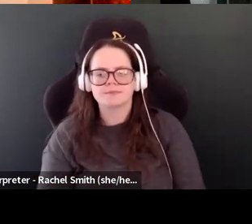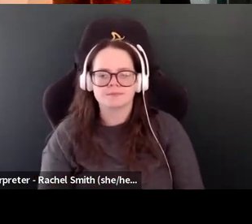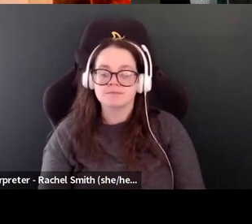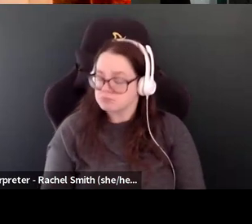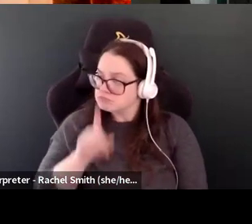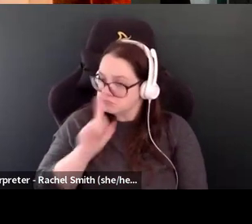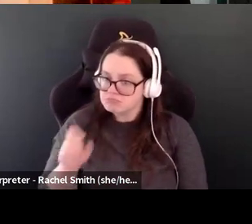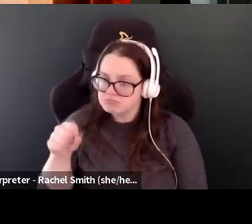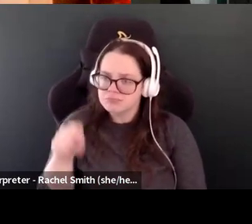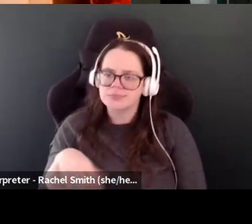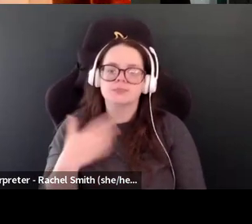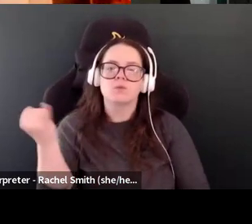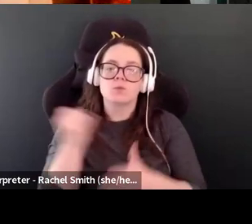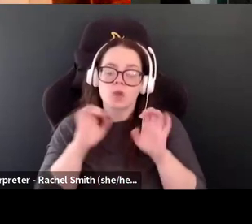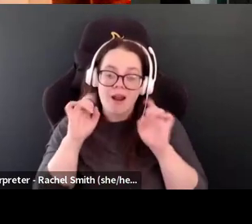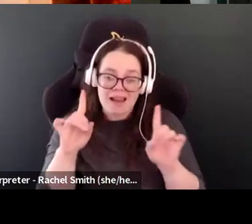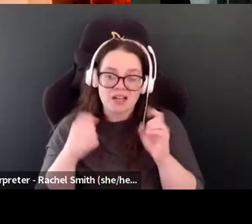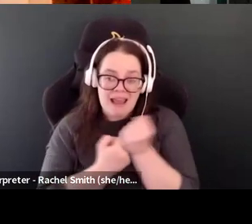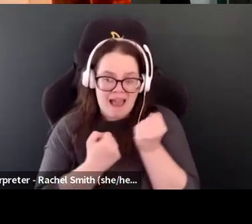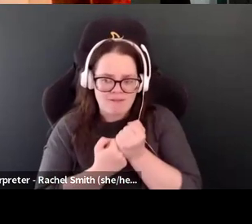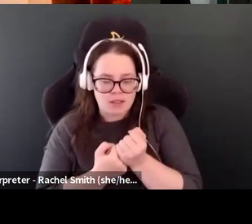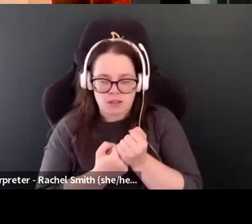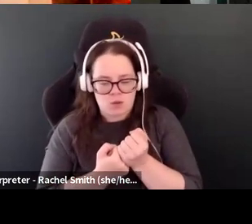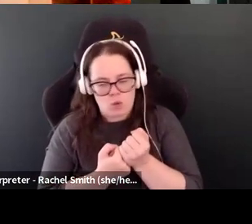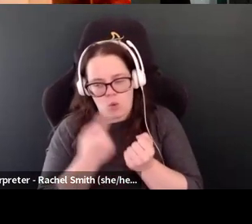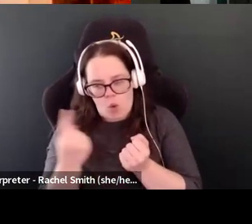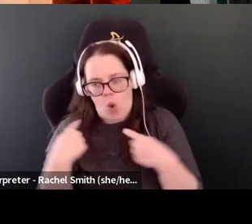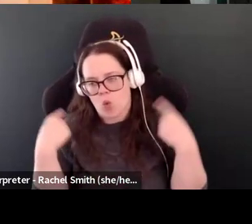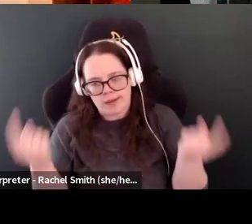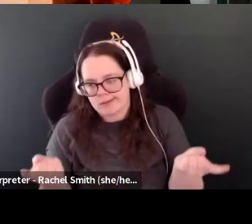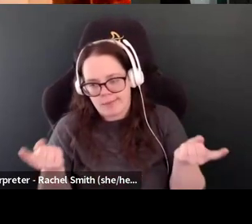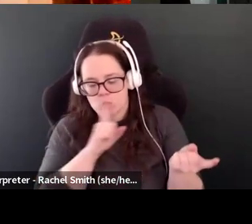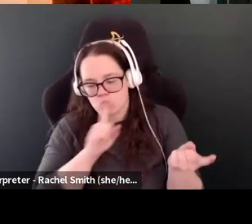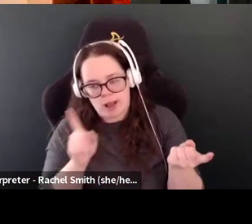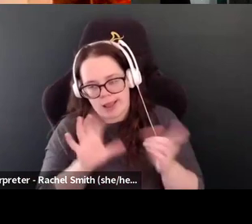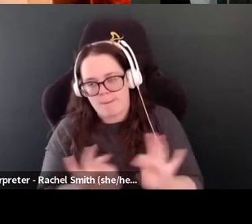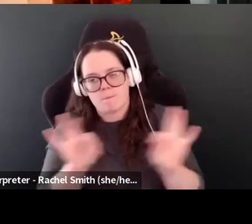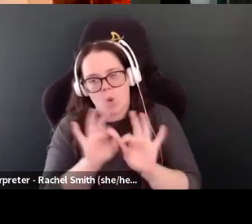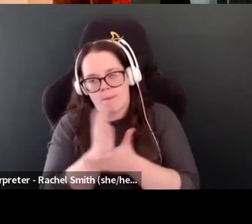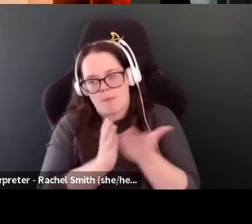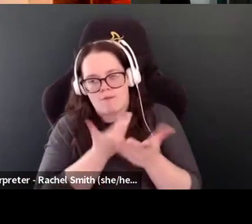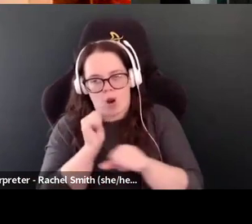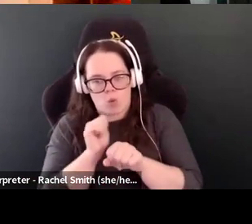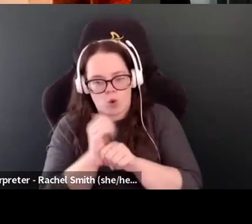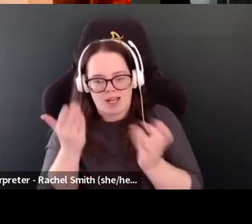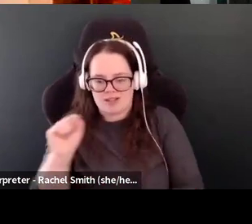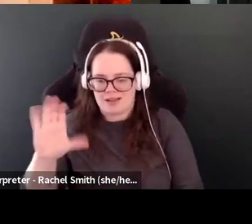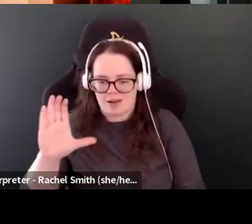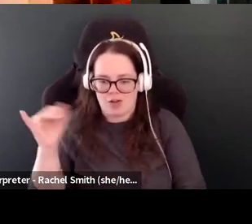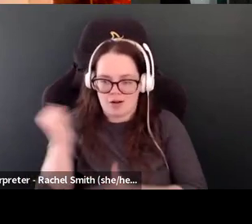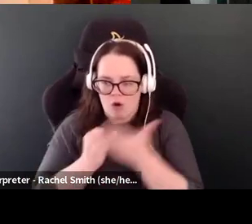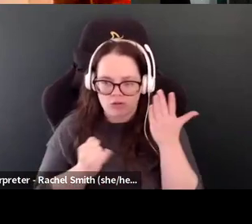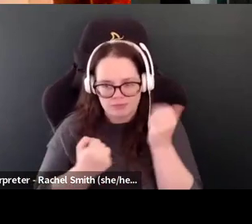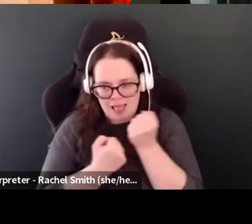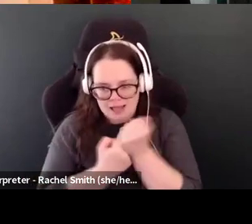arts education advocacy has always been a core part of our work here at the South Carolina Arts Alliance.